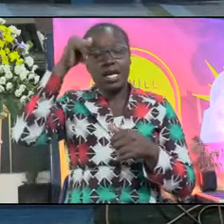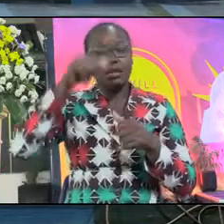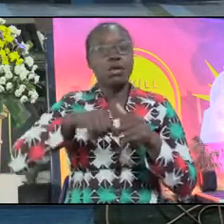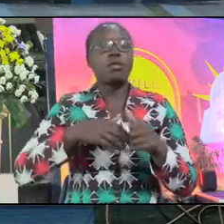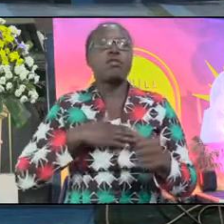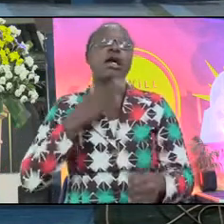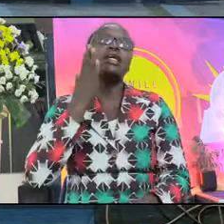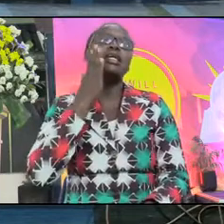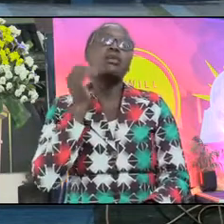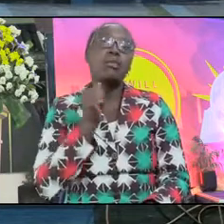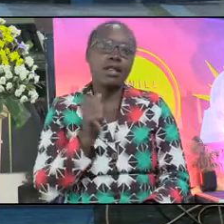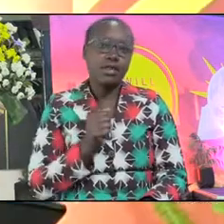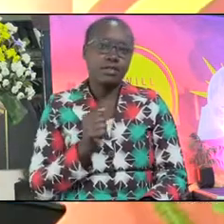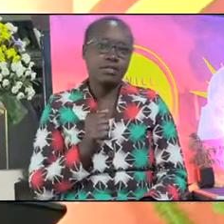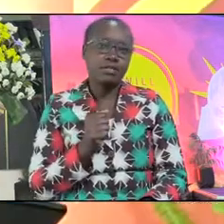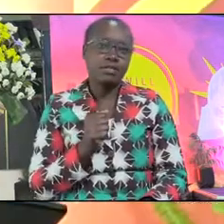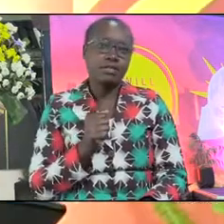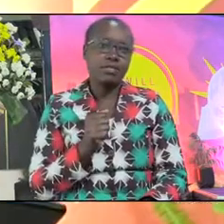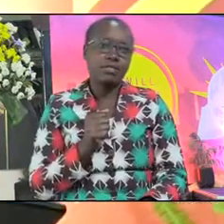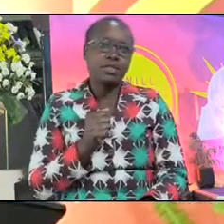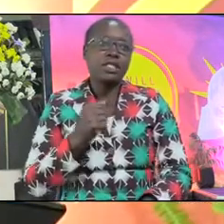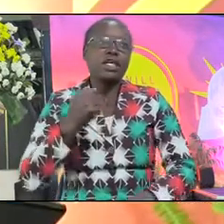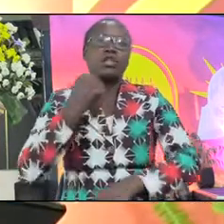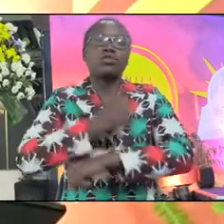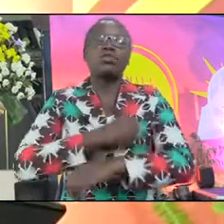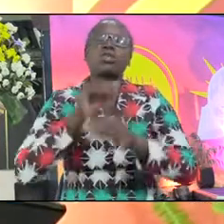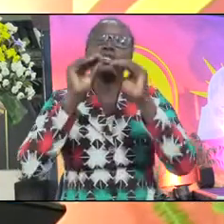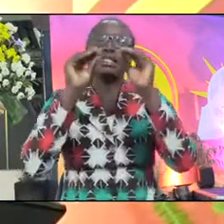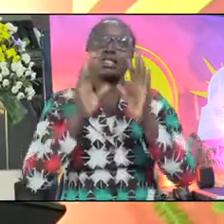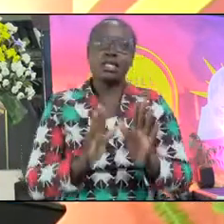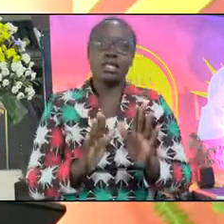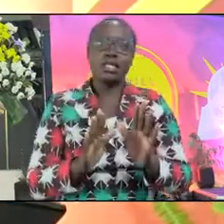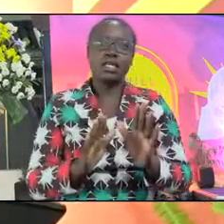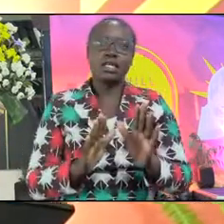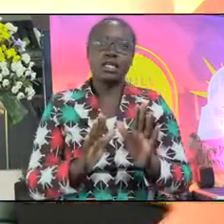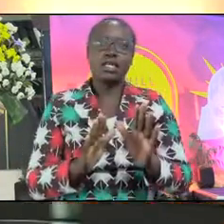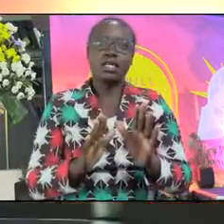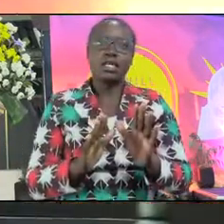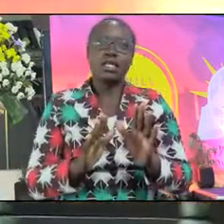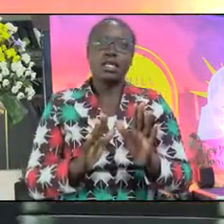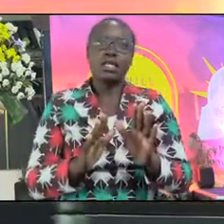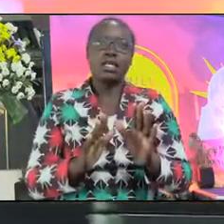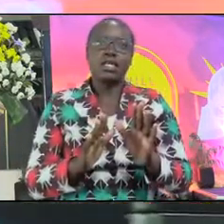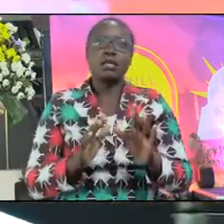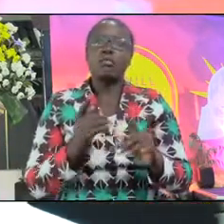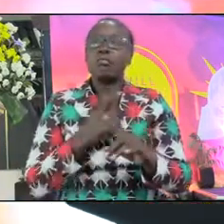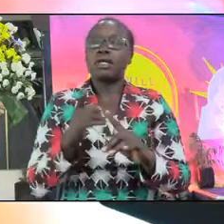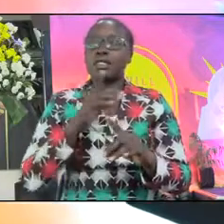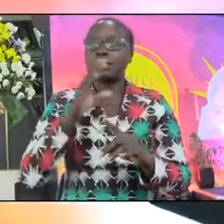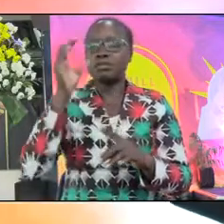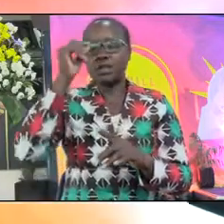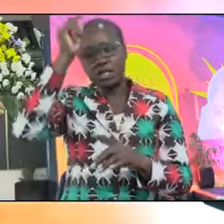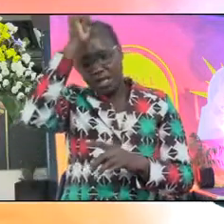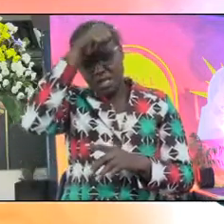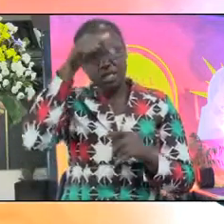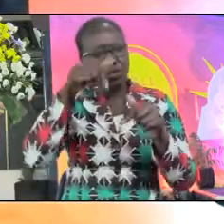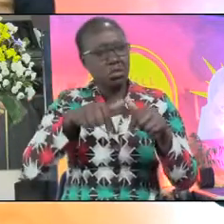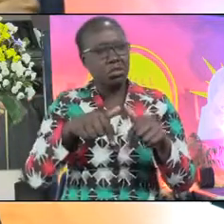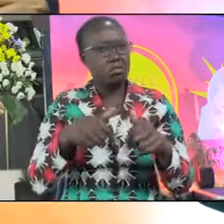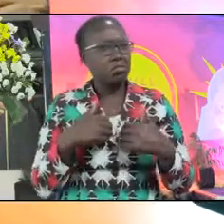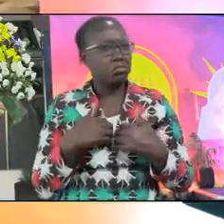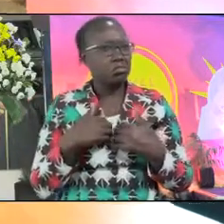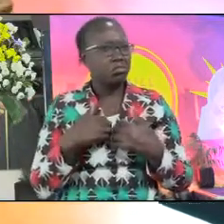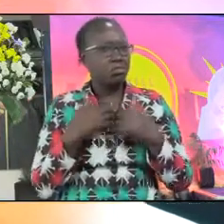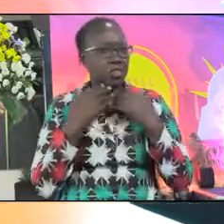my grandmother. She was a school teacher, but she didn't have a degree as teachers today